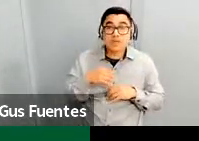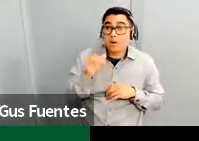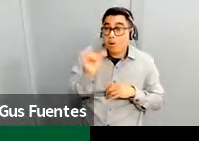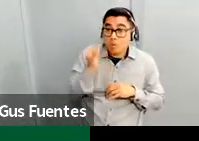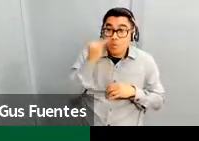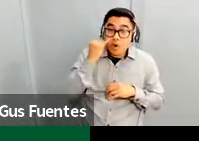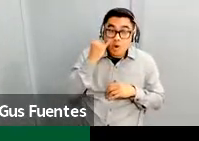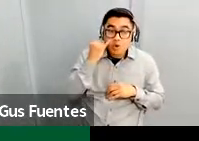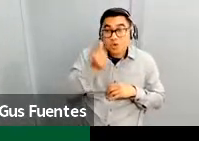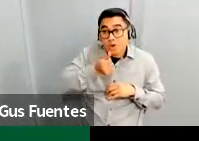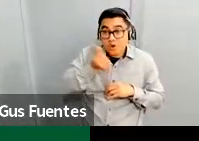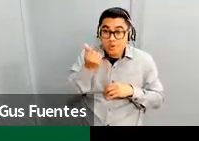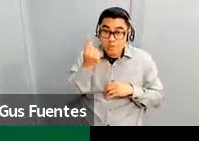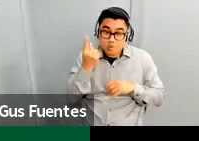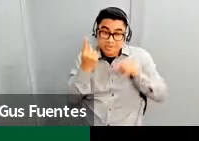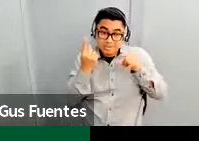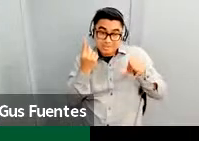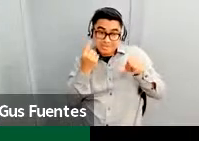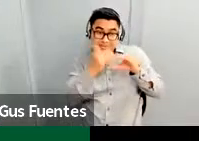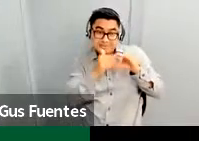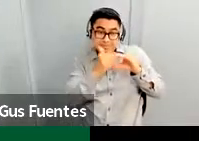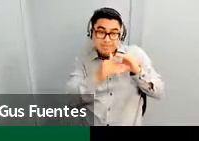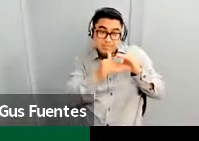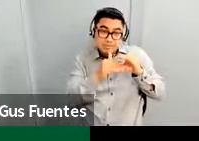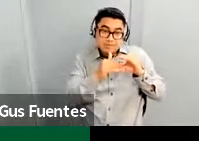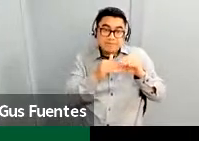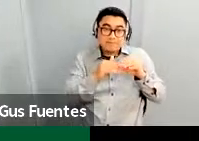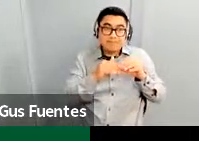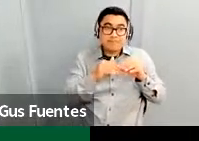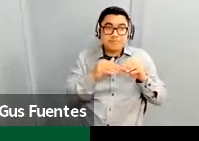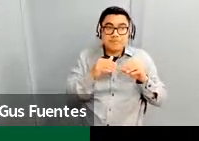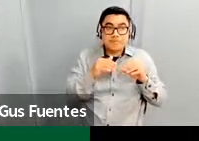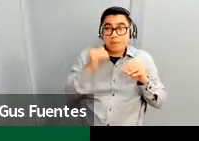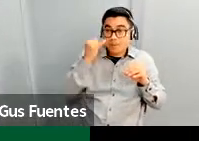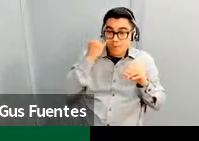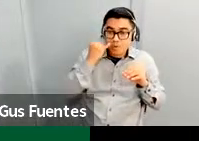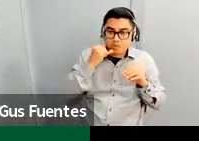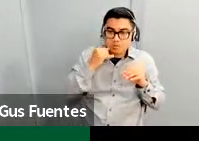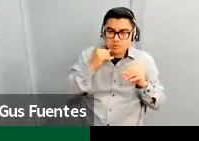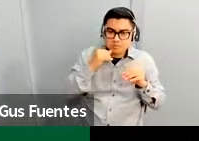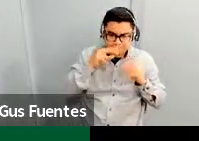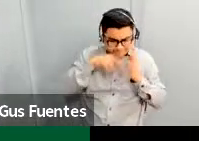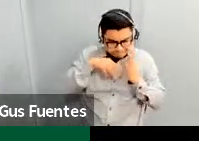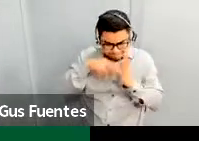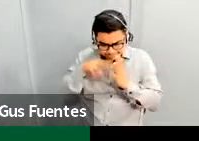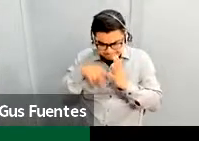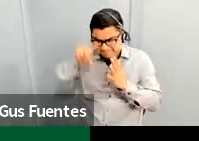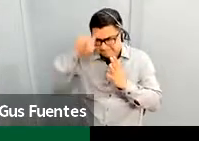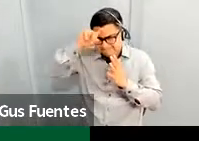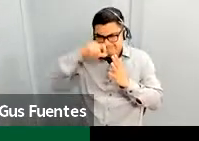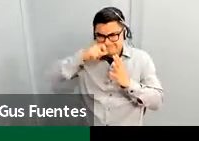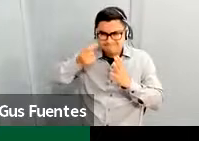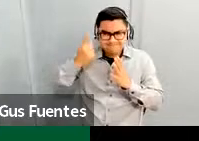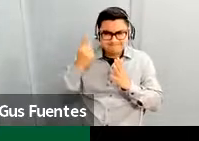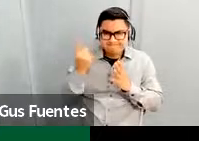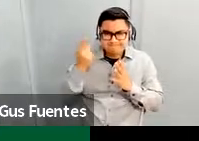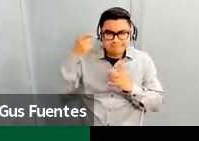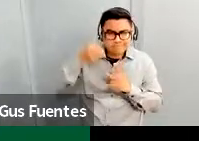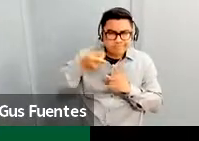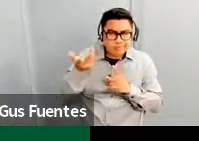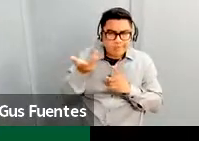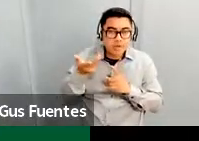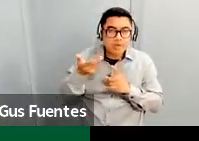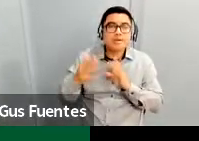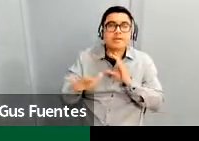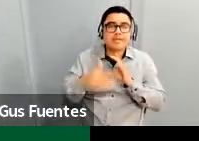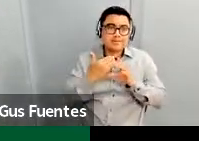please use this other email. And again, this can be accessed on our UUSD website,